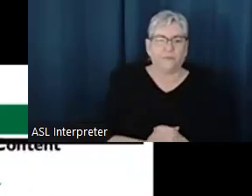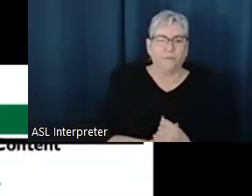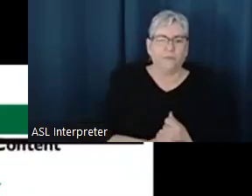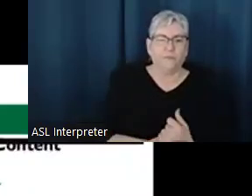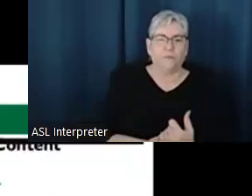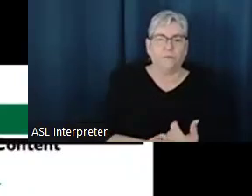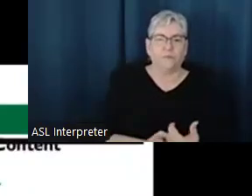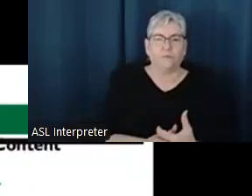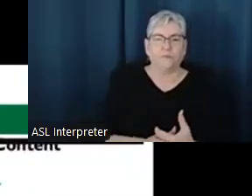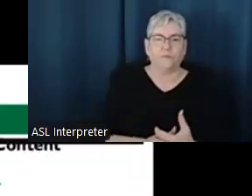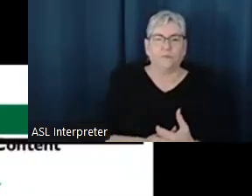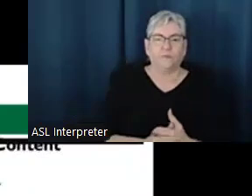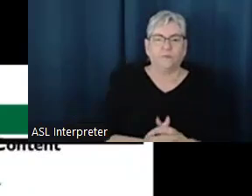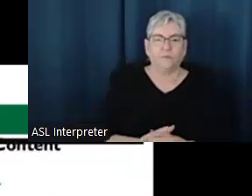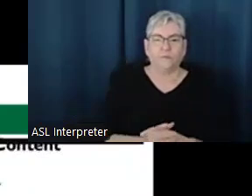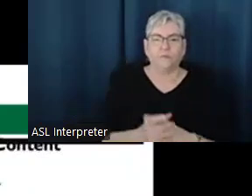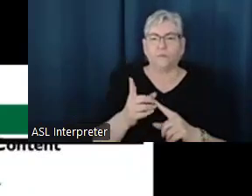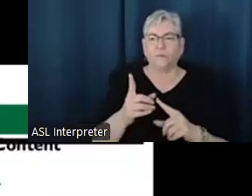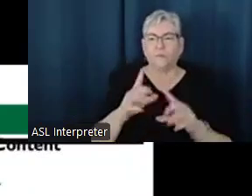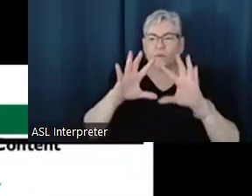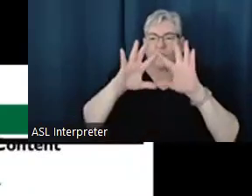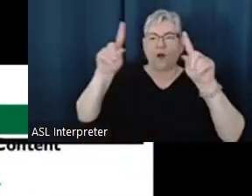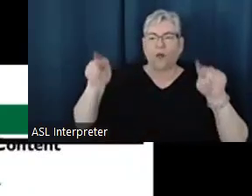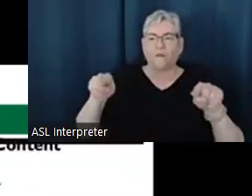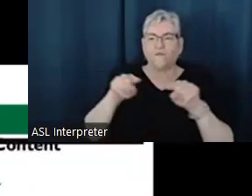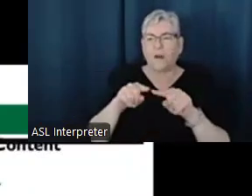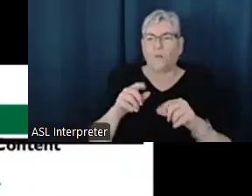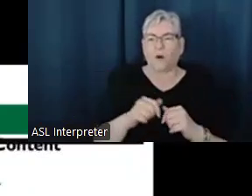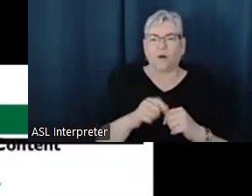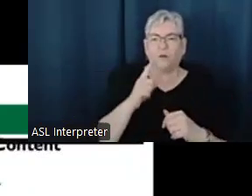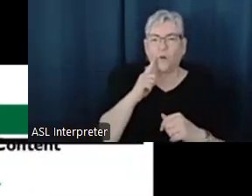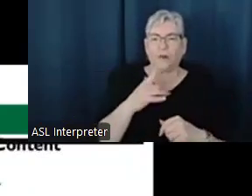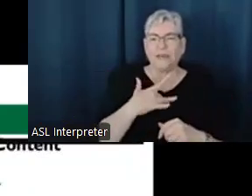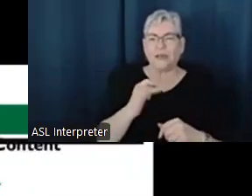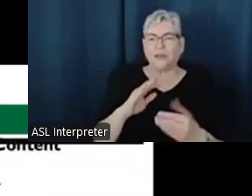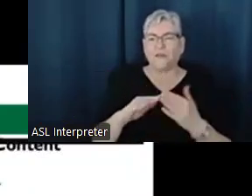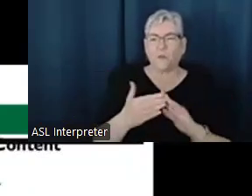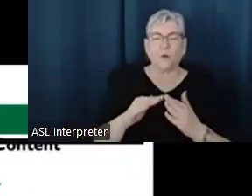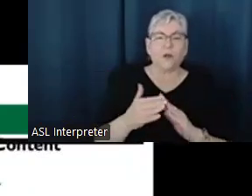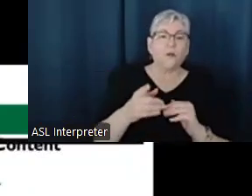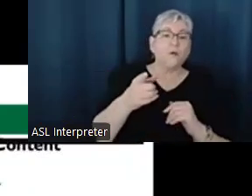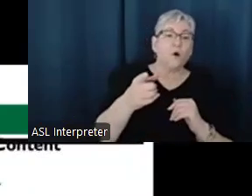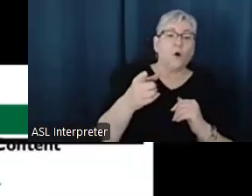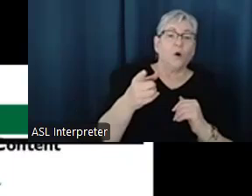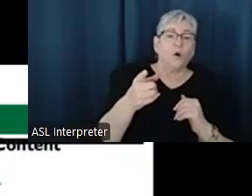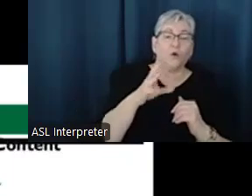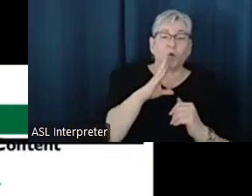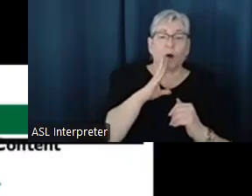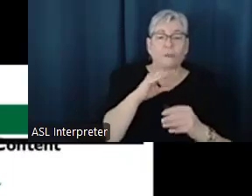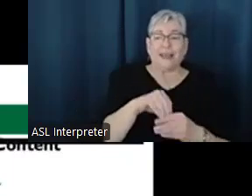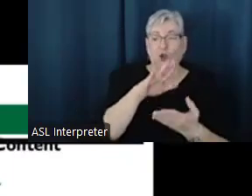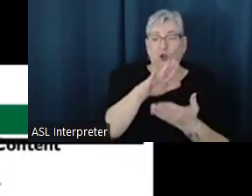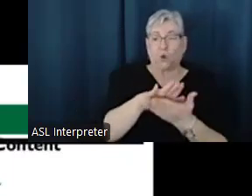So our framework for a sense of community, again, so if you're talking about being in a school or being